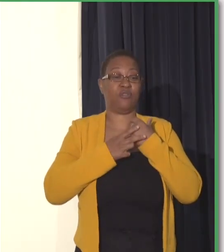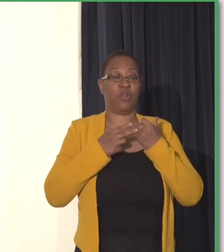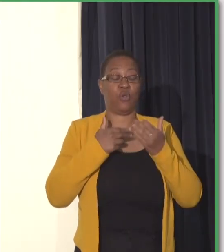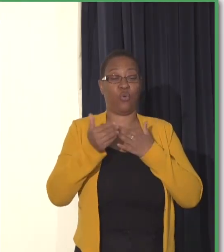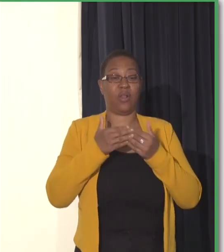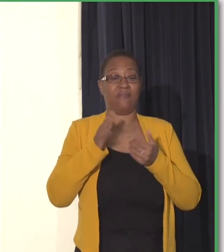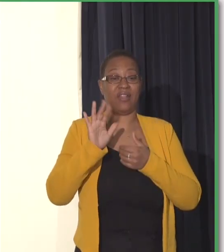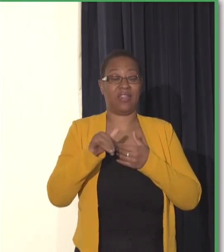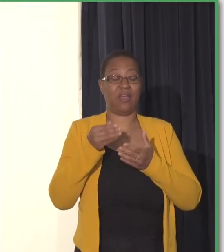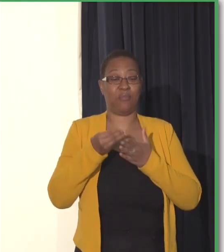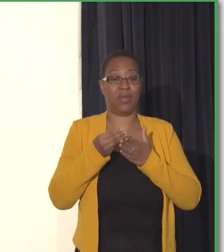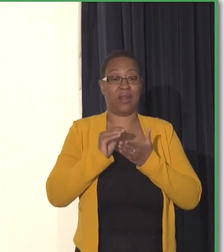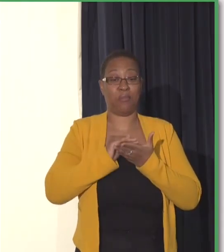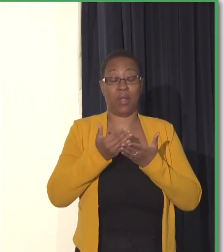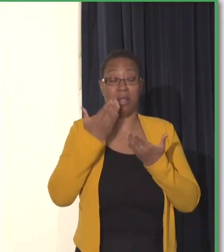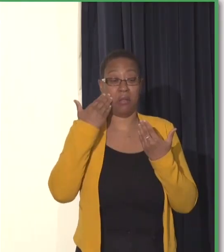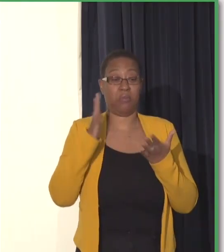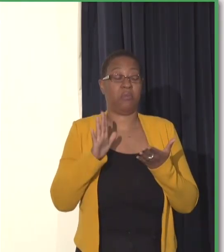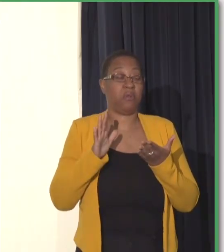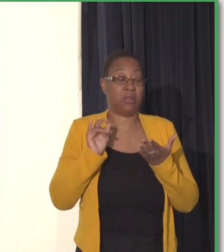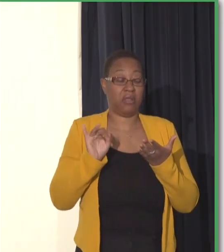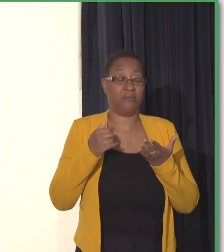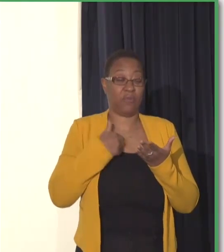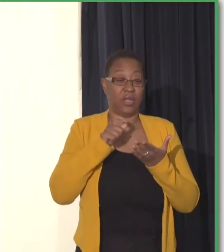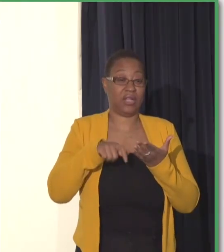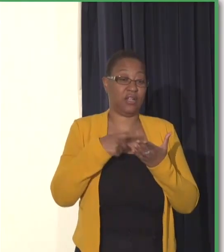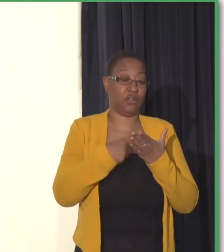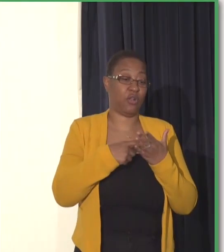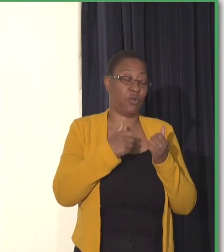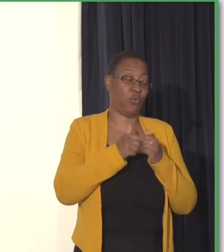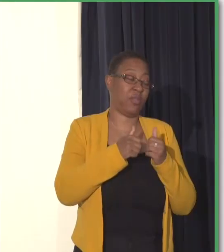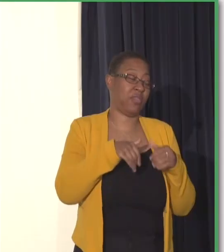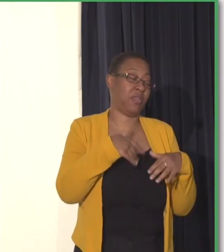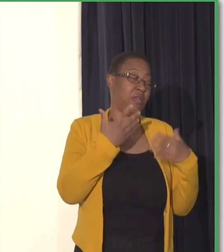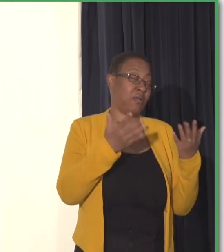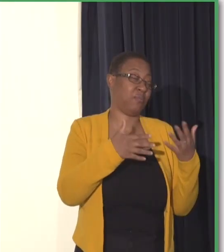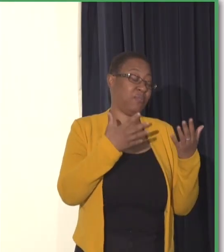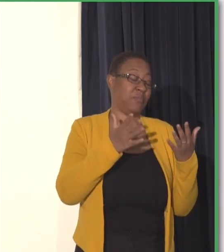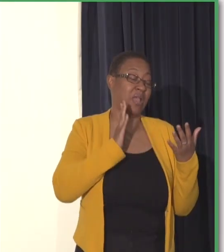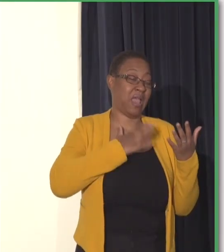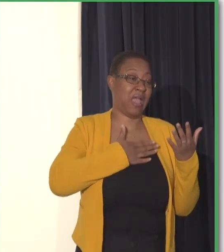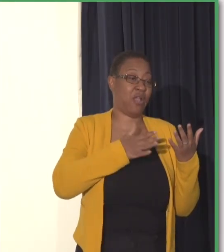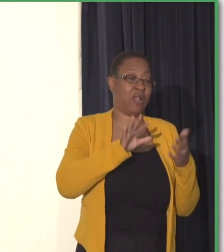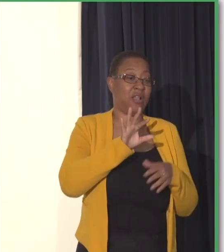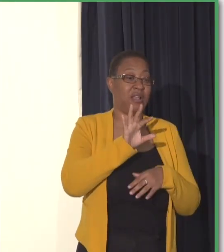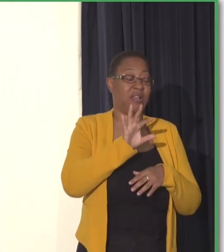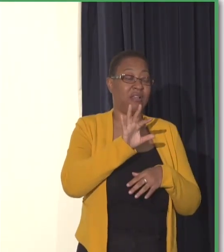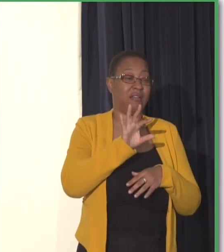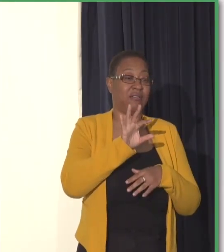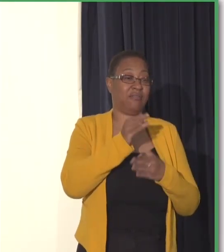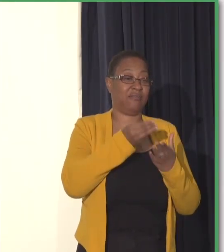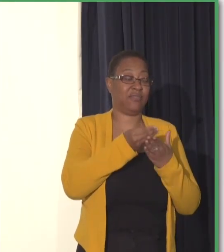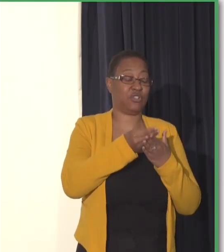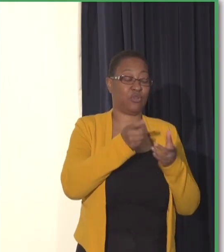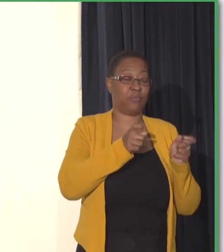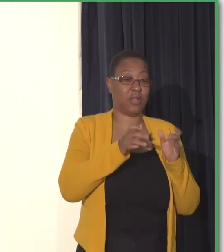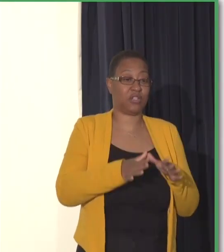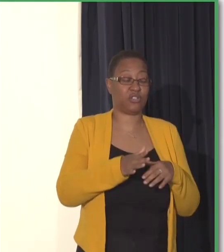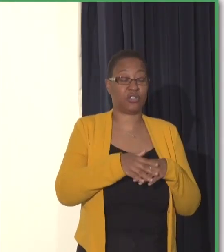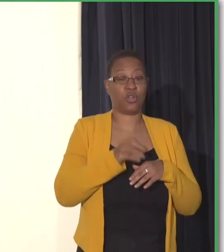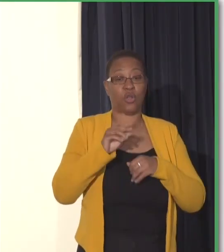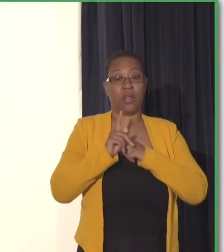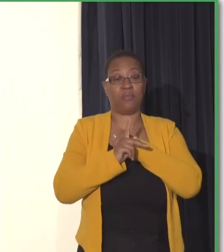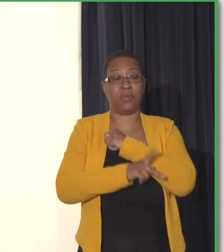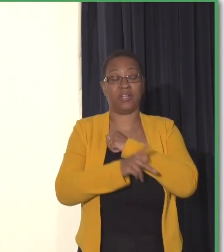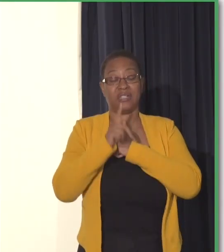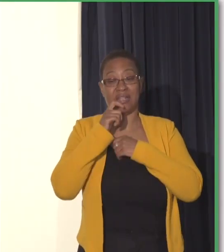that dollar amount is, I don't know if we need to talk with our fiscal manager or what can we do at this time. Our parliamentarian is